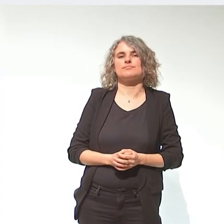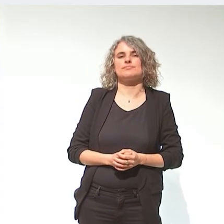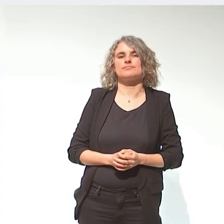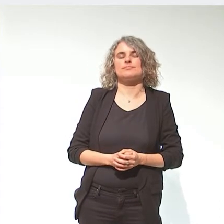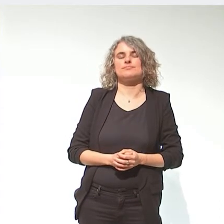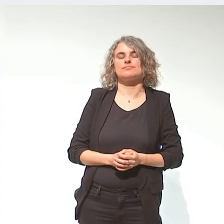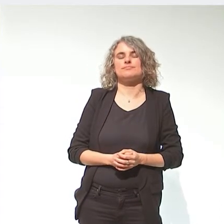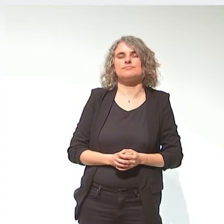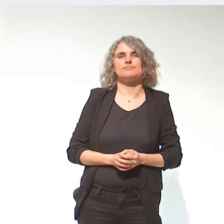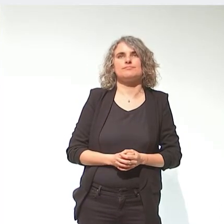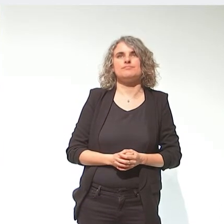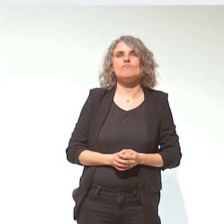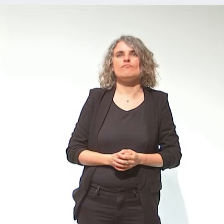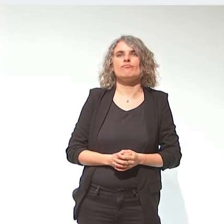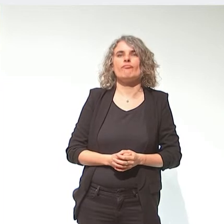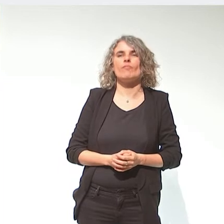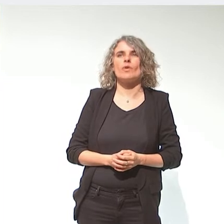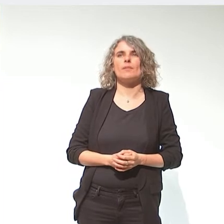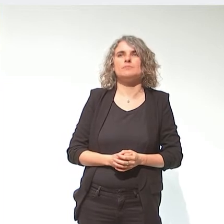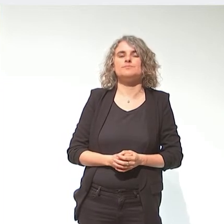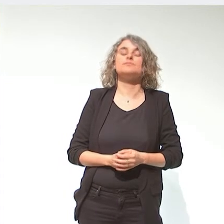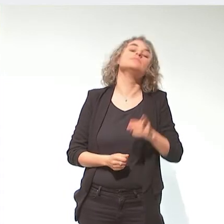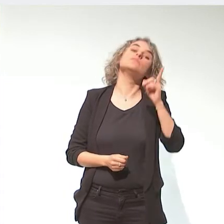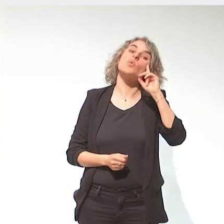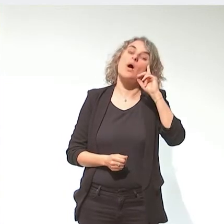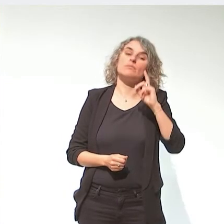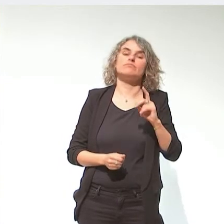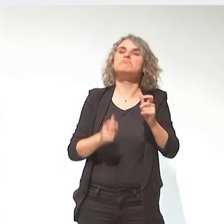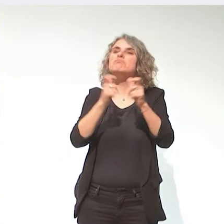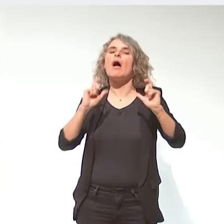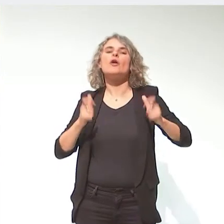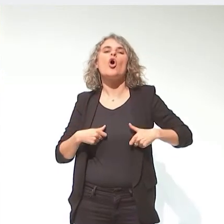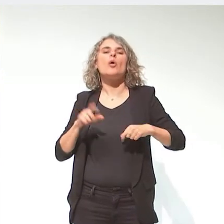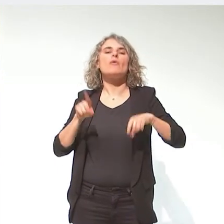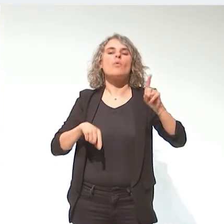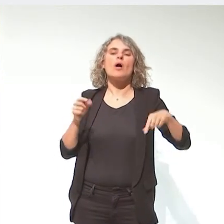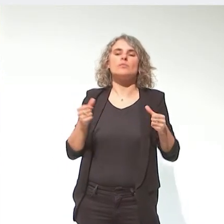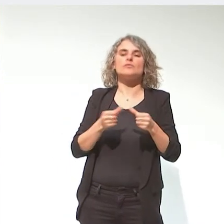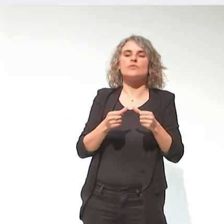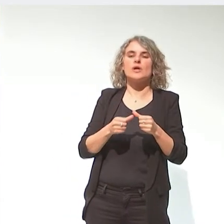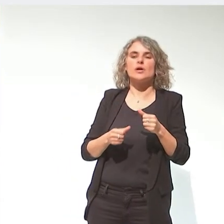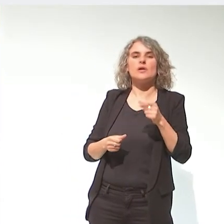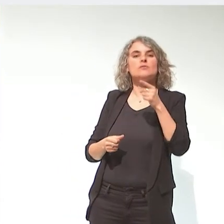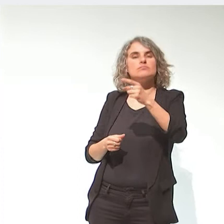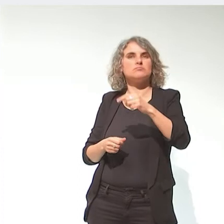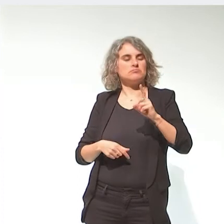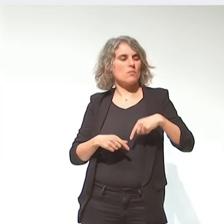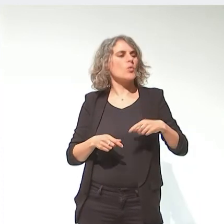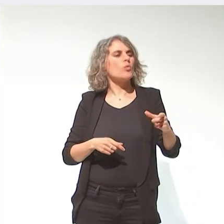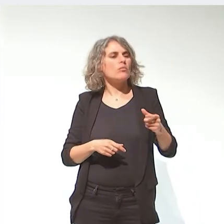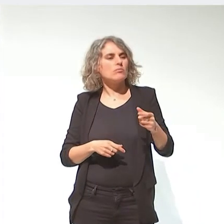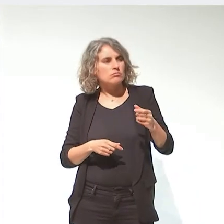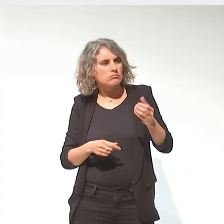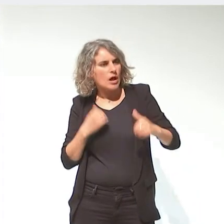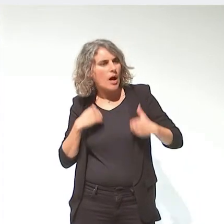put in segregated classes, separated classrooms, working only